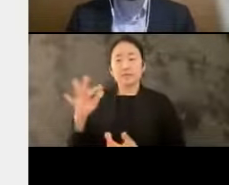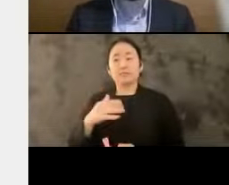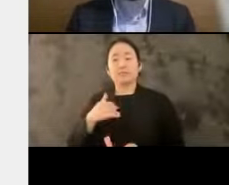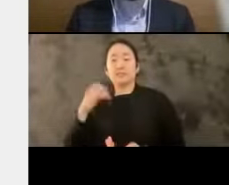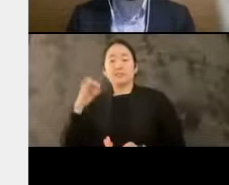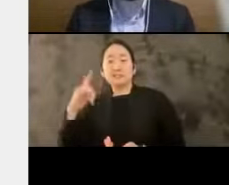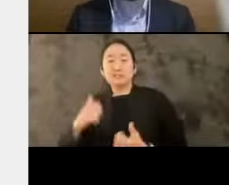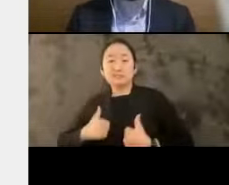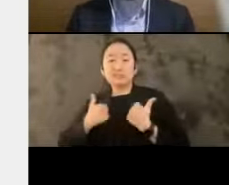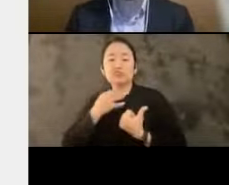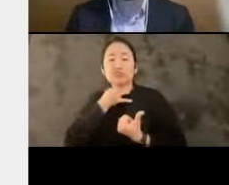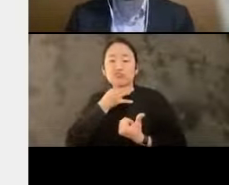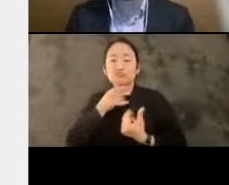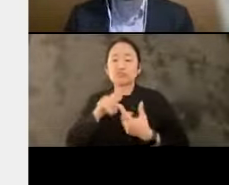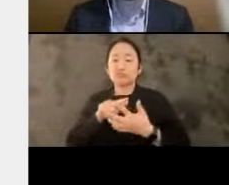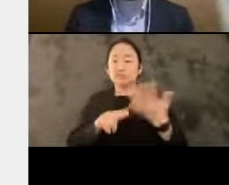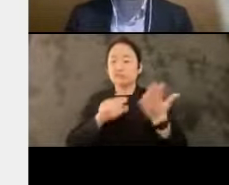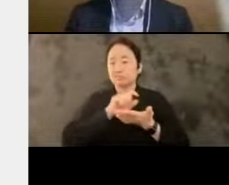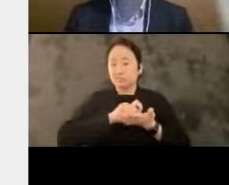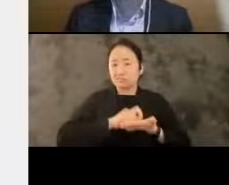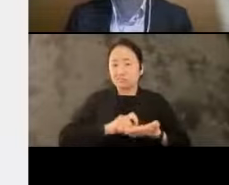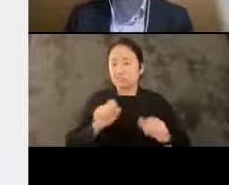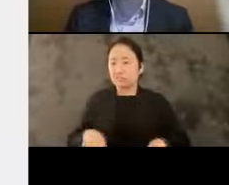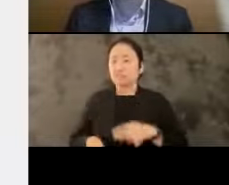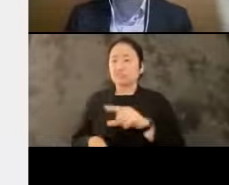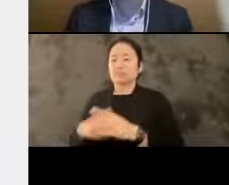addresses, or there's the project website